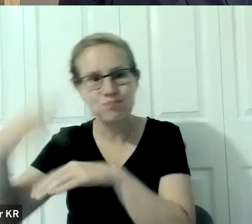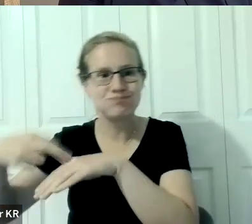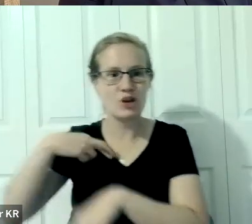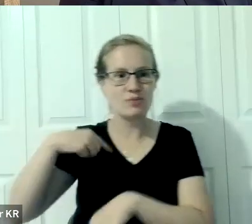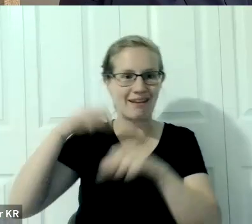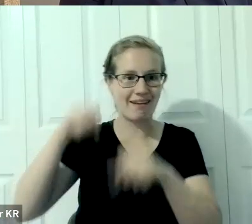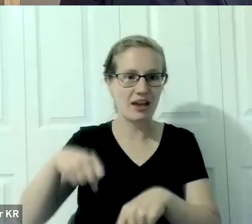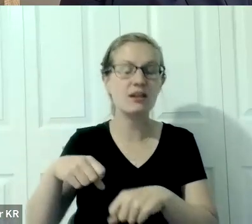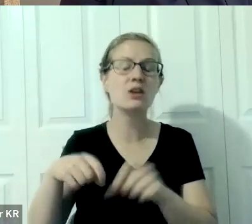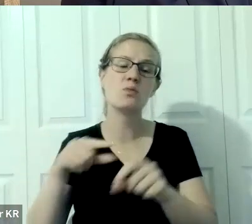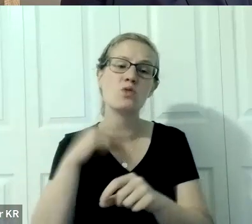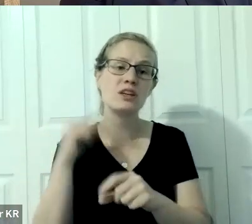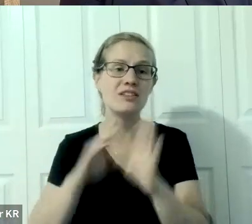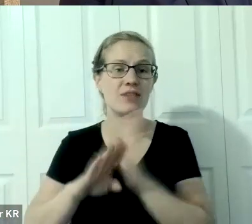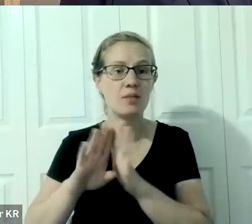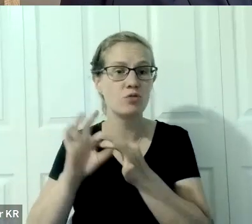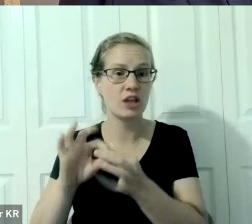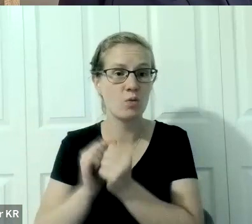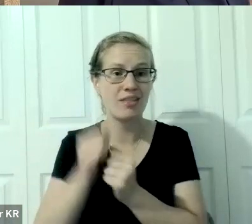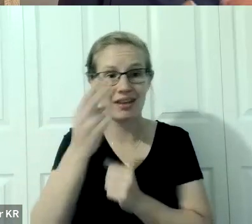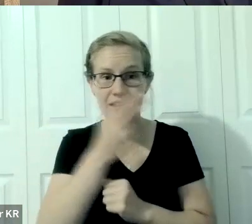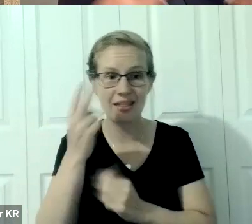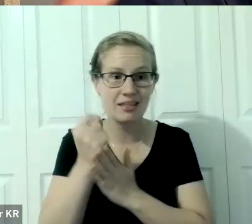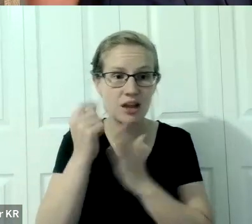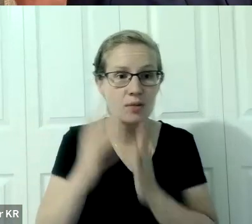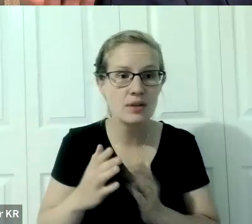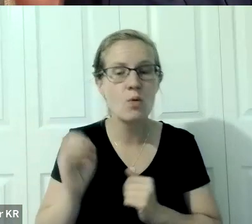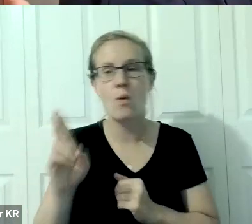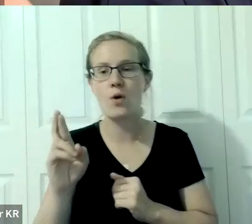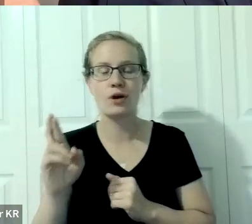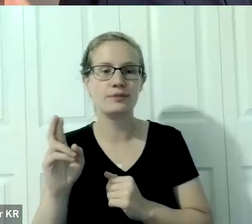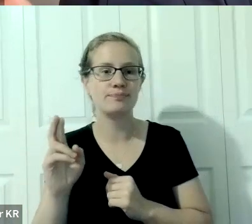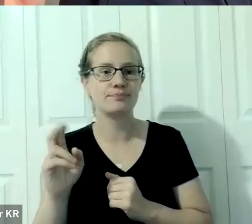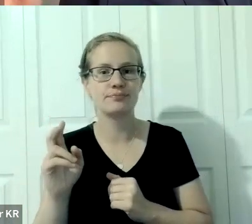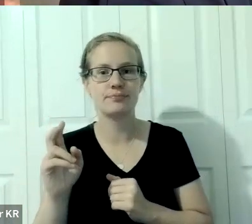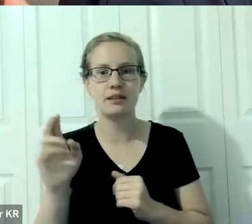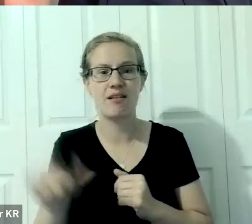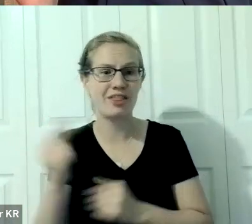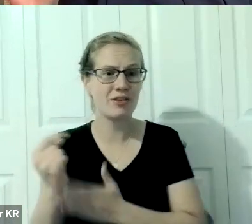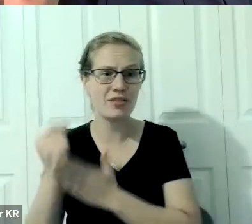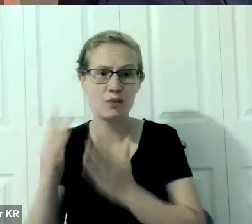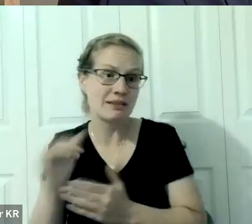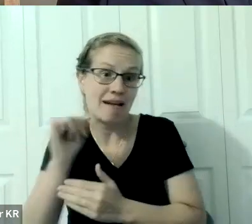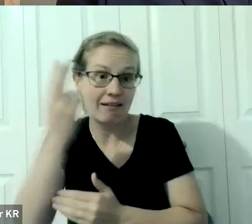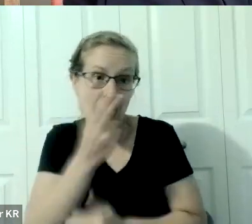priests building relationships with Catholic therapists, or just, you know, there's other therapists that are not